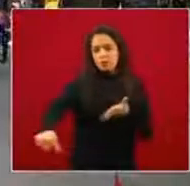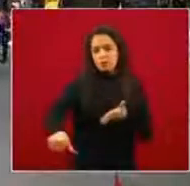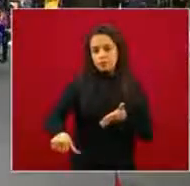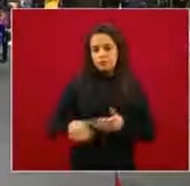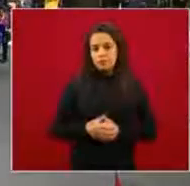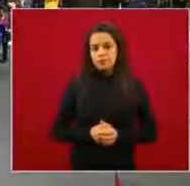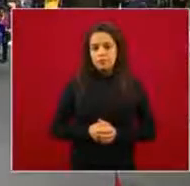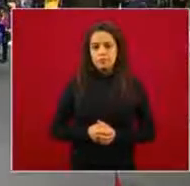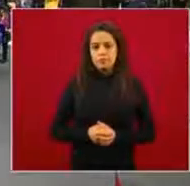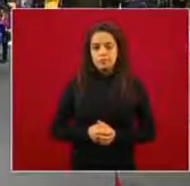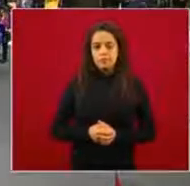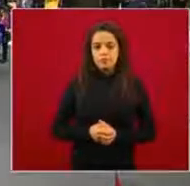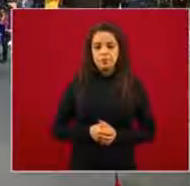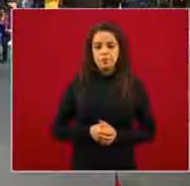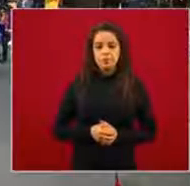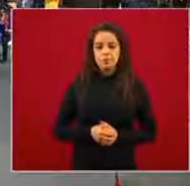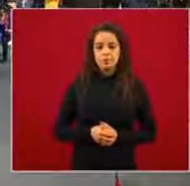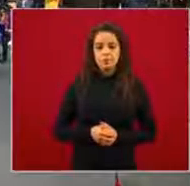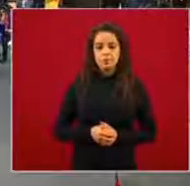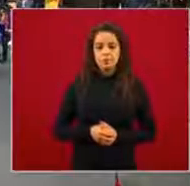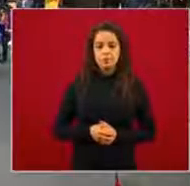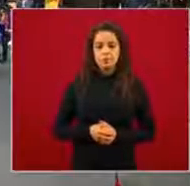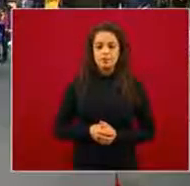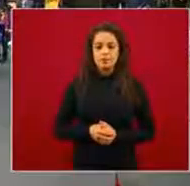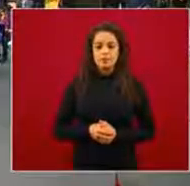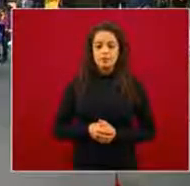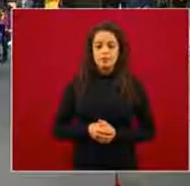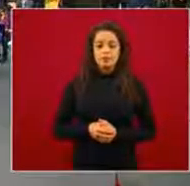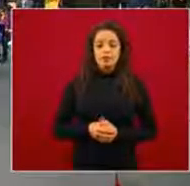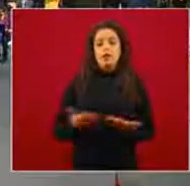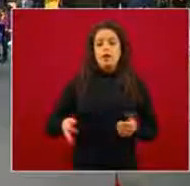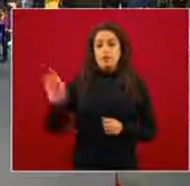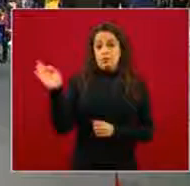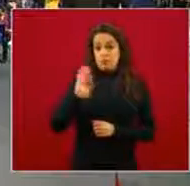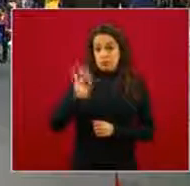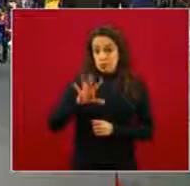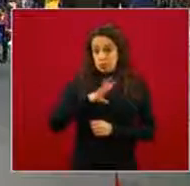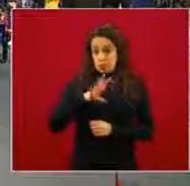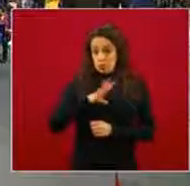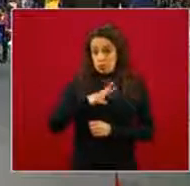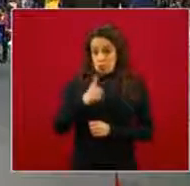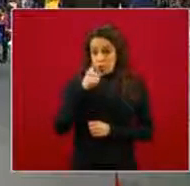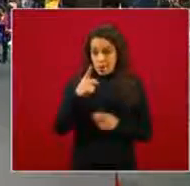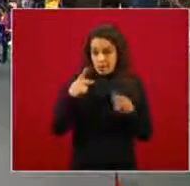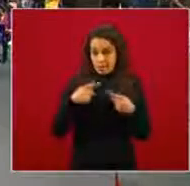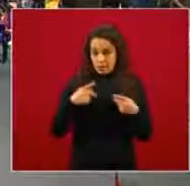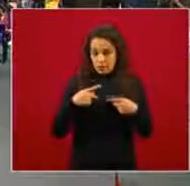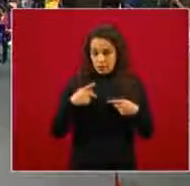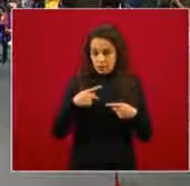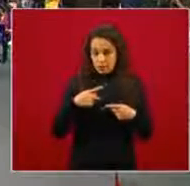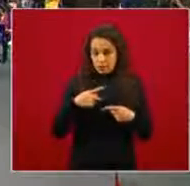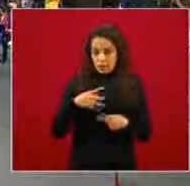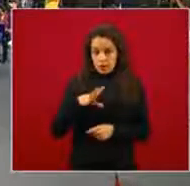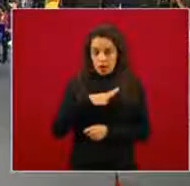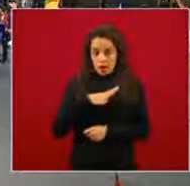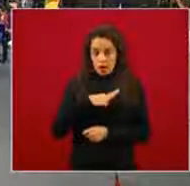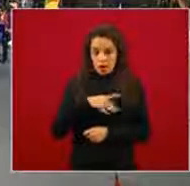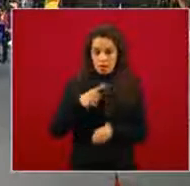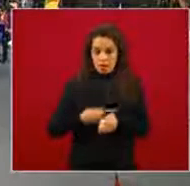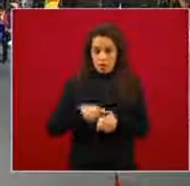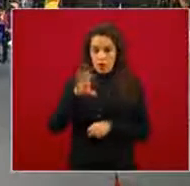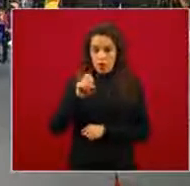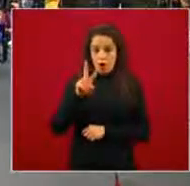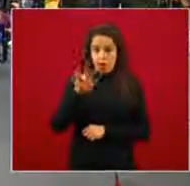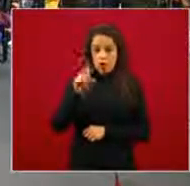immediately. In the event there is a person who is infected